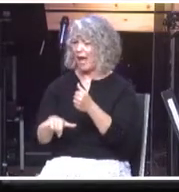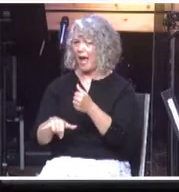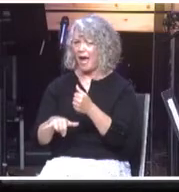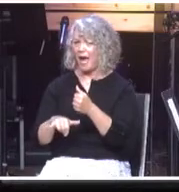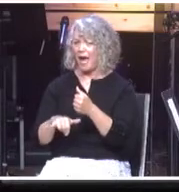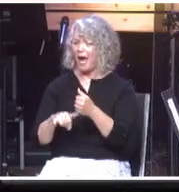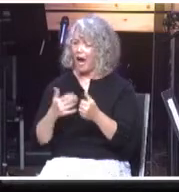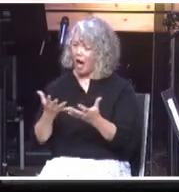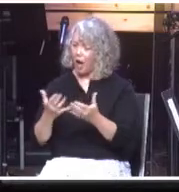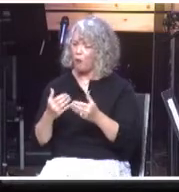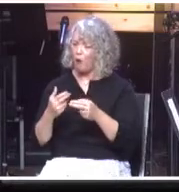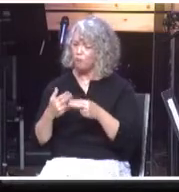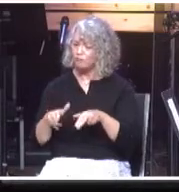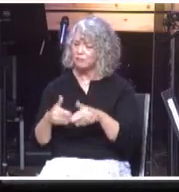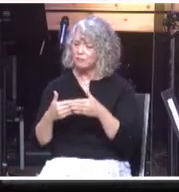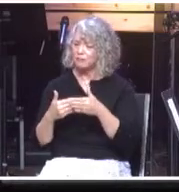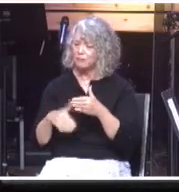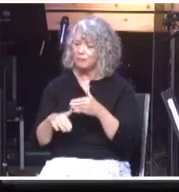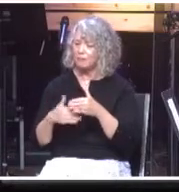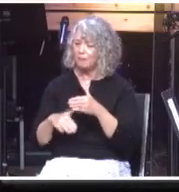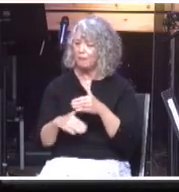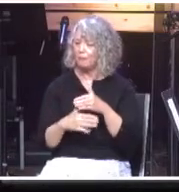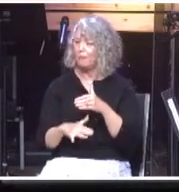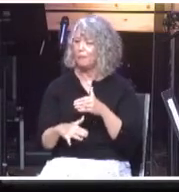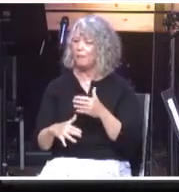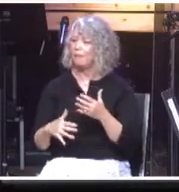a little brood of chicks. Her nesting urge kind of takes over.